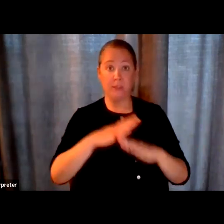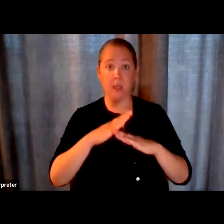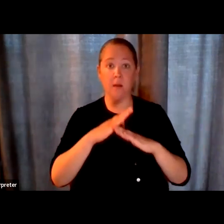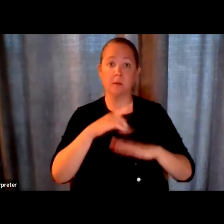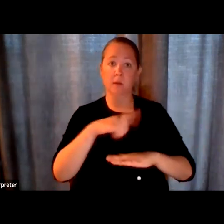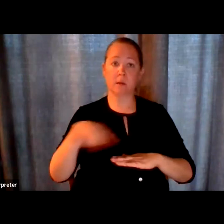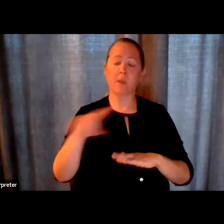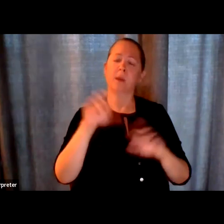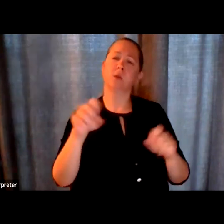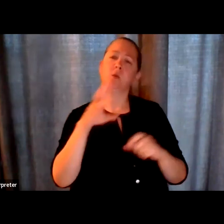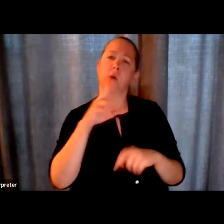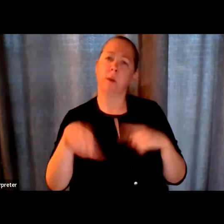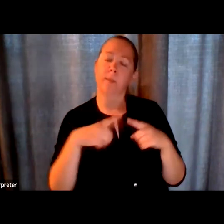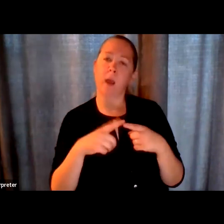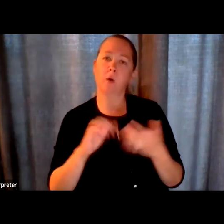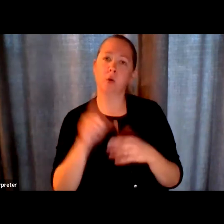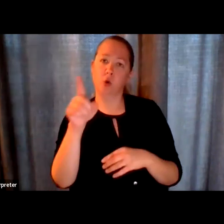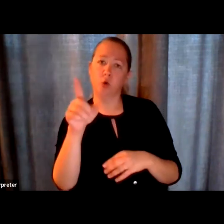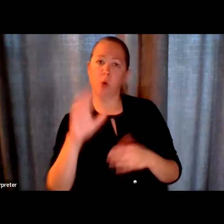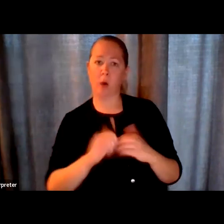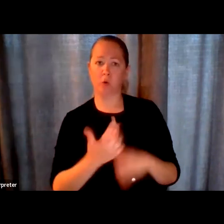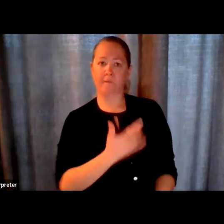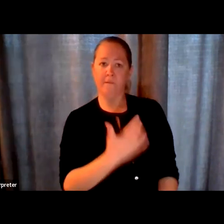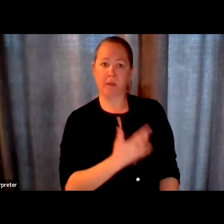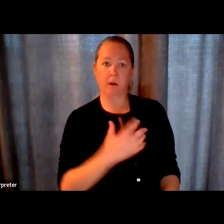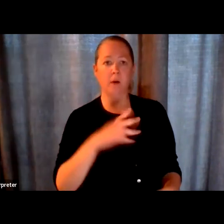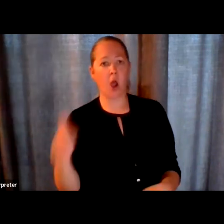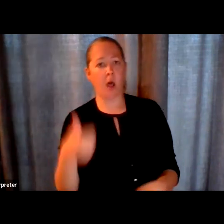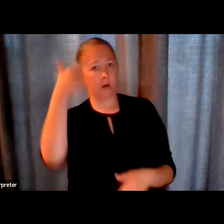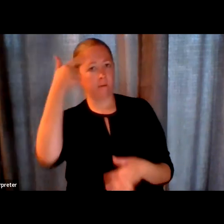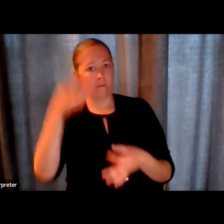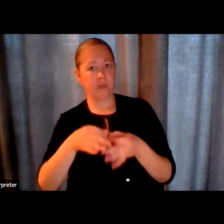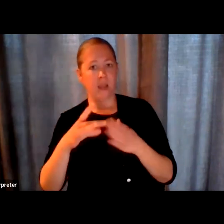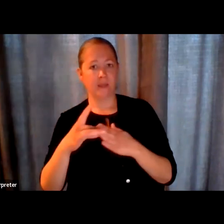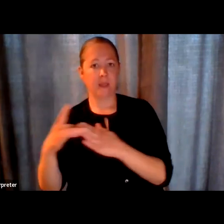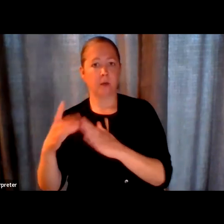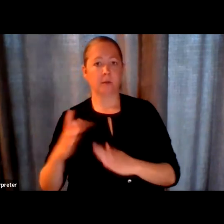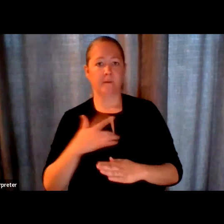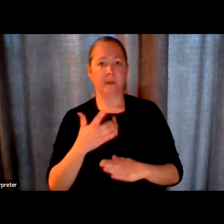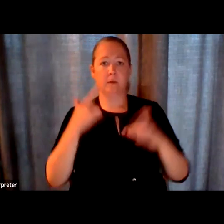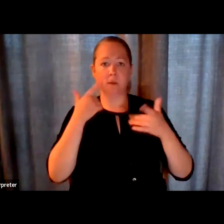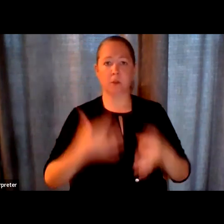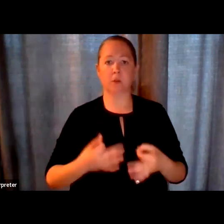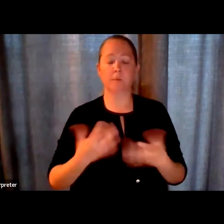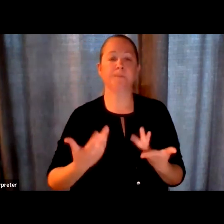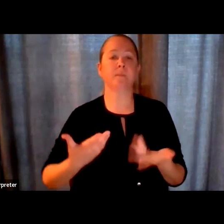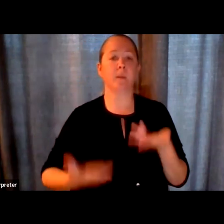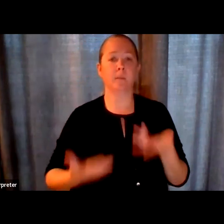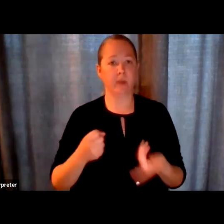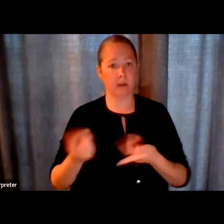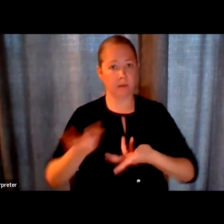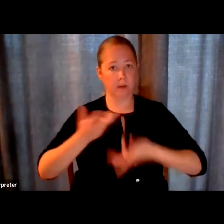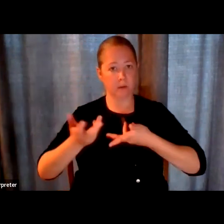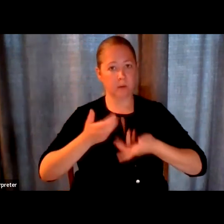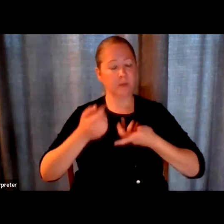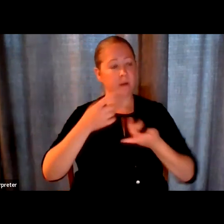faith leaders, you know, feel about the decision in this case, and maybe how folks on the call could engage with people of faith who don't understand